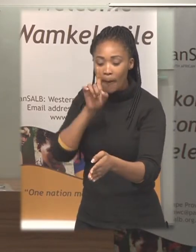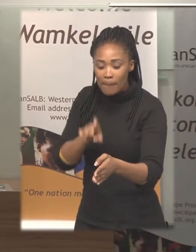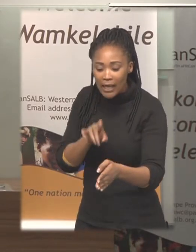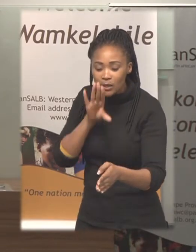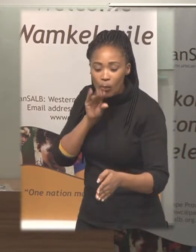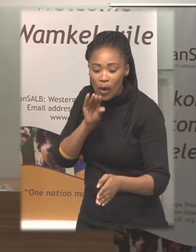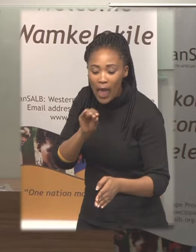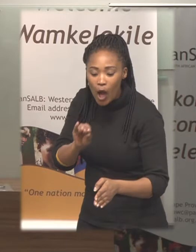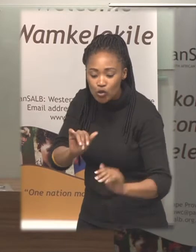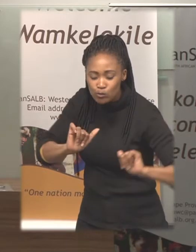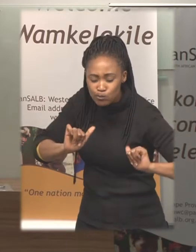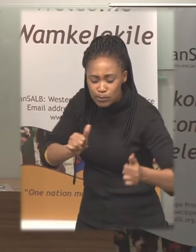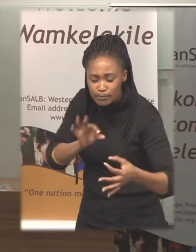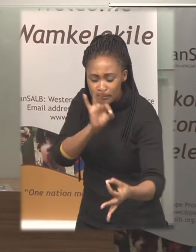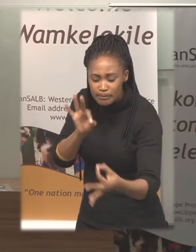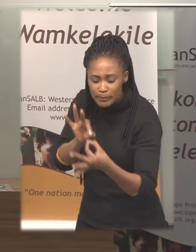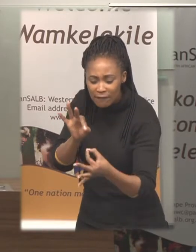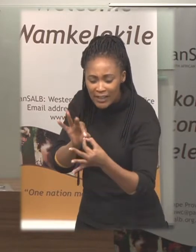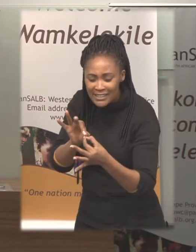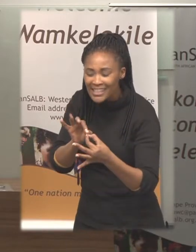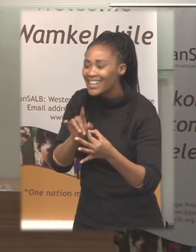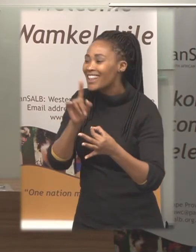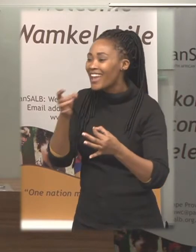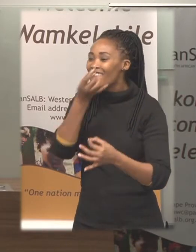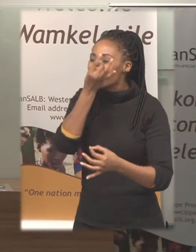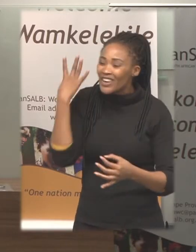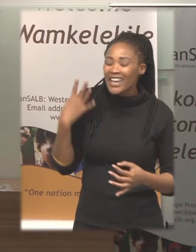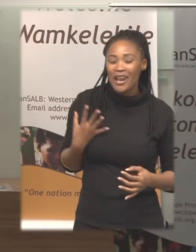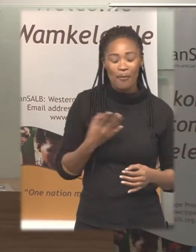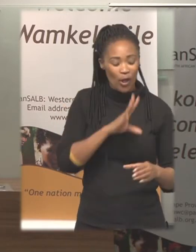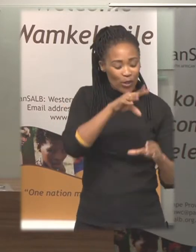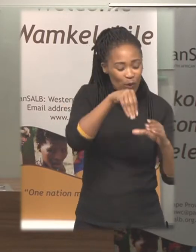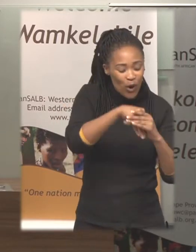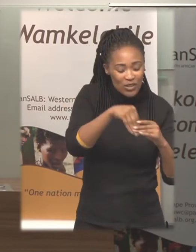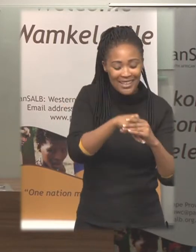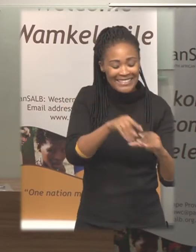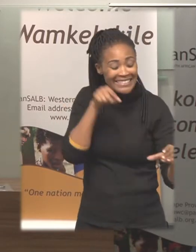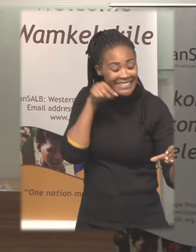actually the content of what they're doing. The